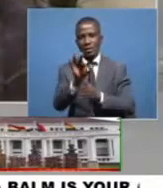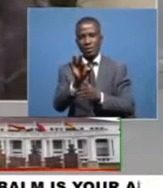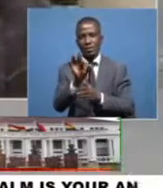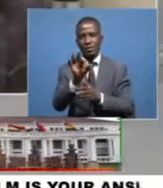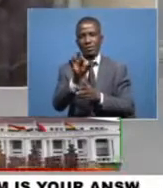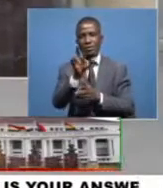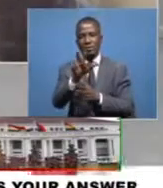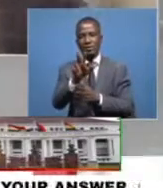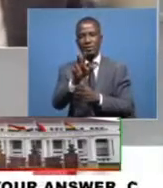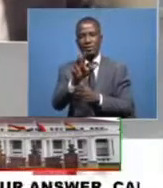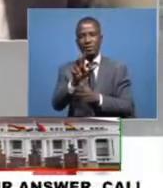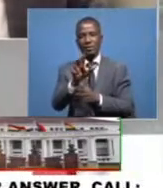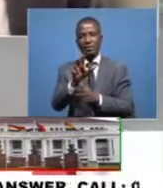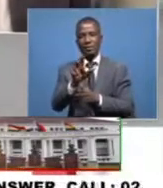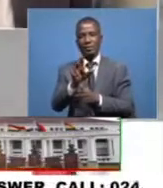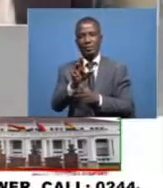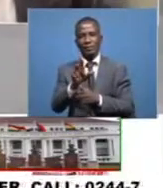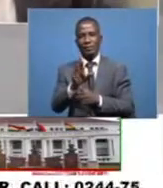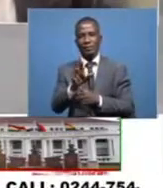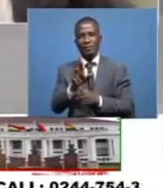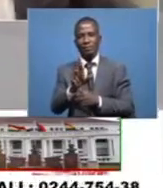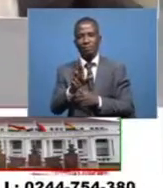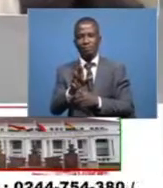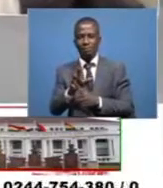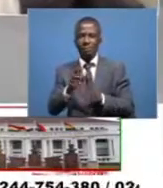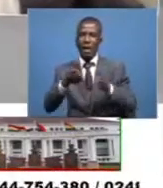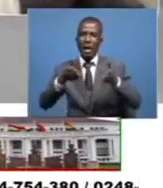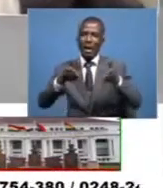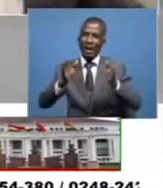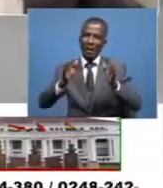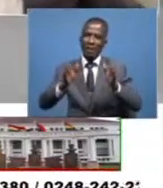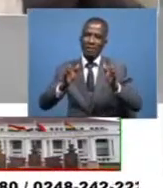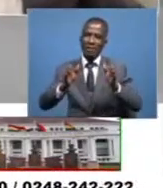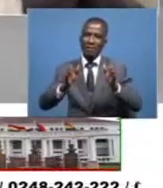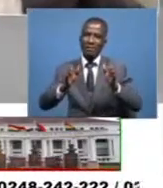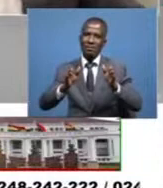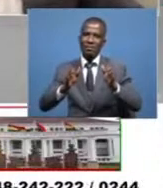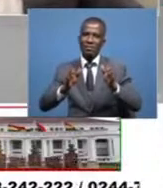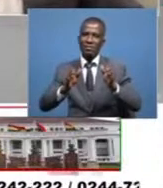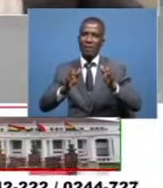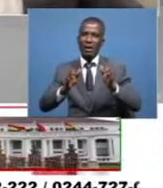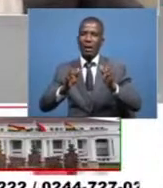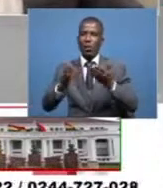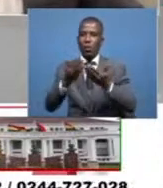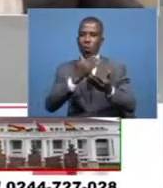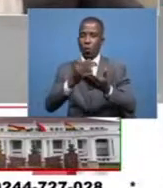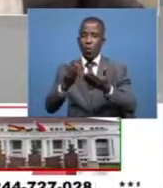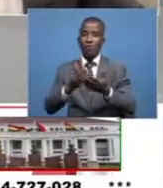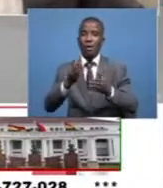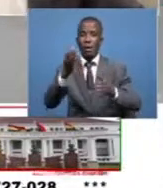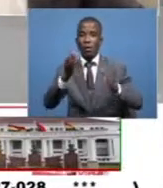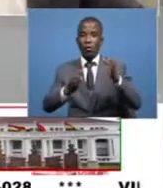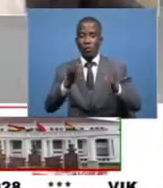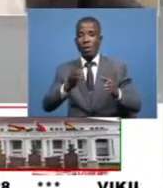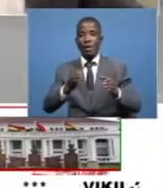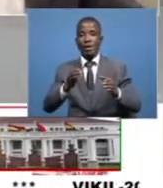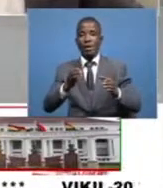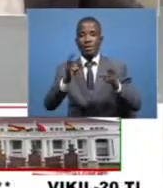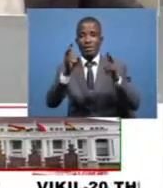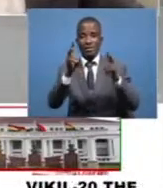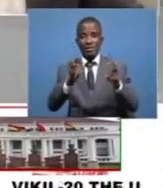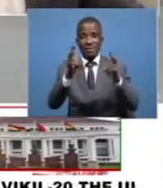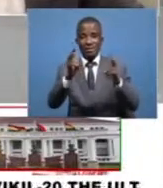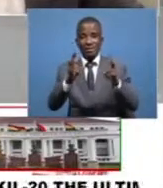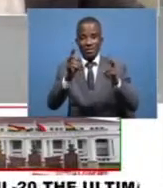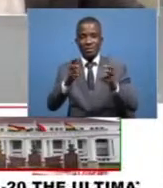Act 459, it provides, and I'm trying to paraphrase here, that in any proceedings and at any